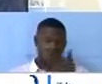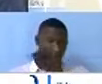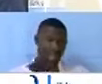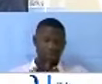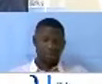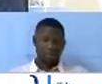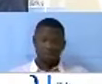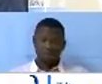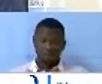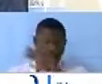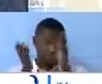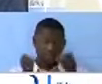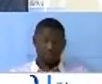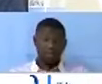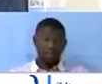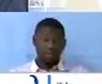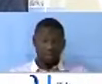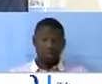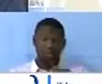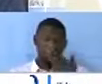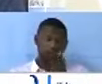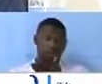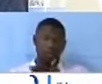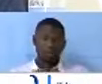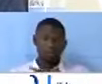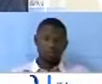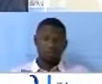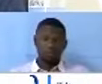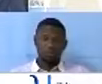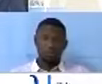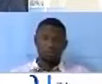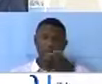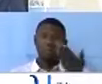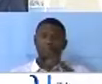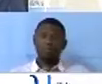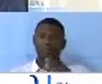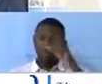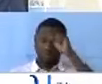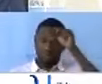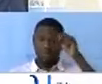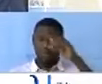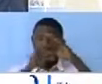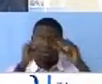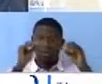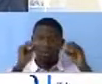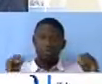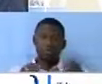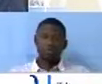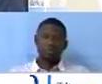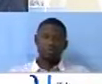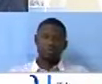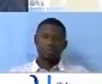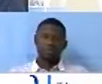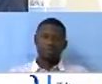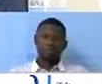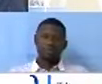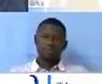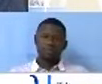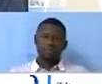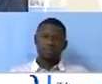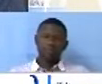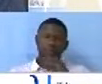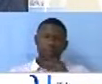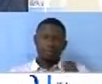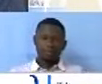fa won. And he also came from State House. Mom tam State House la baye ko. Mr. Chairman. Mr.